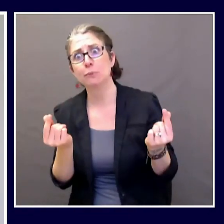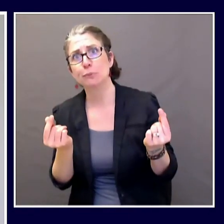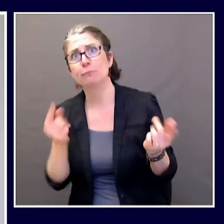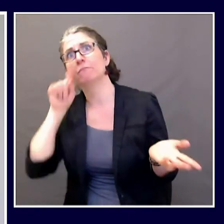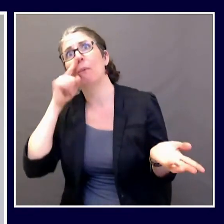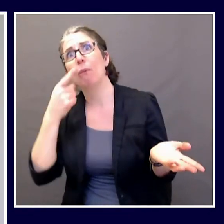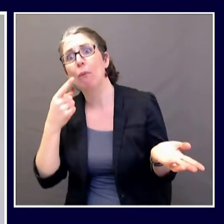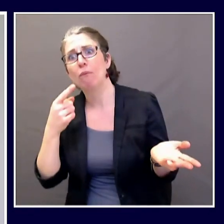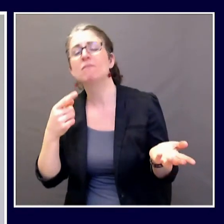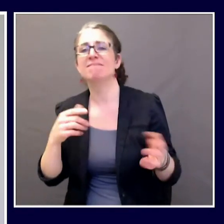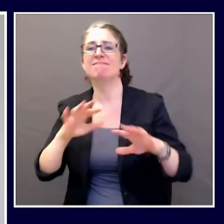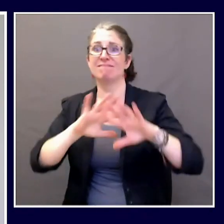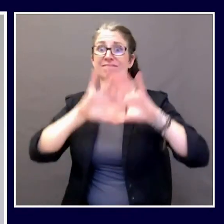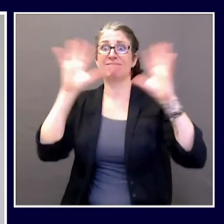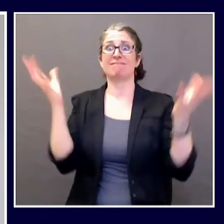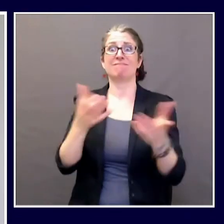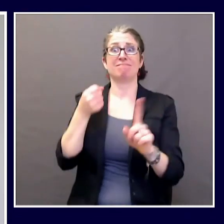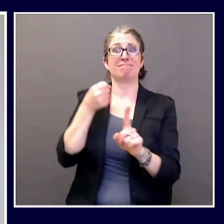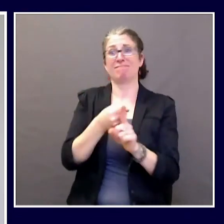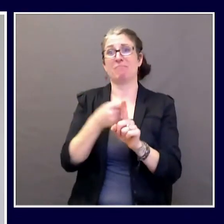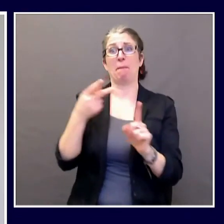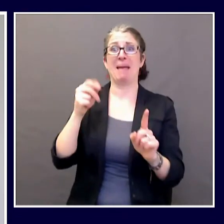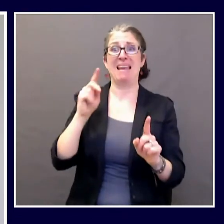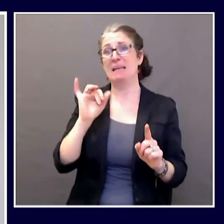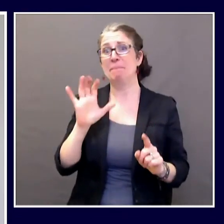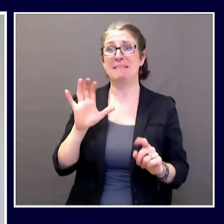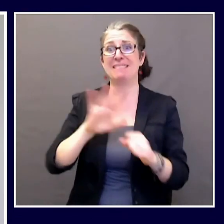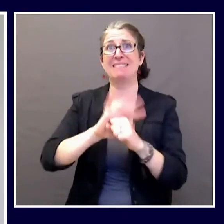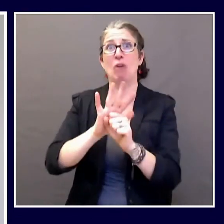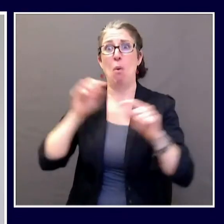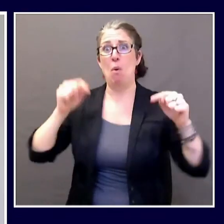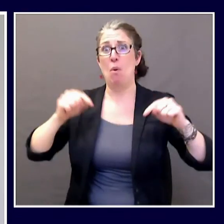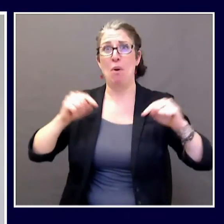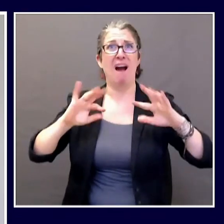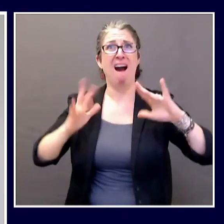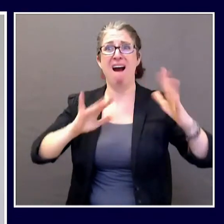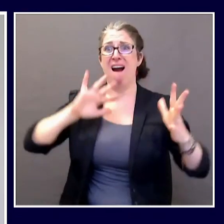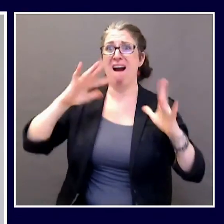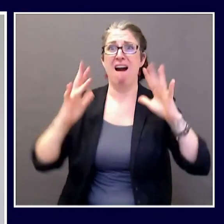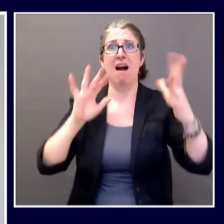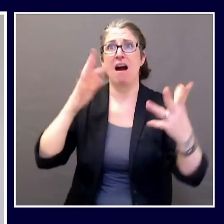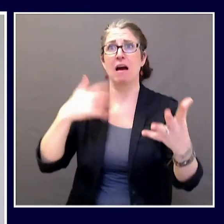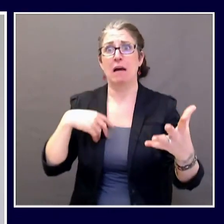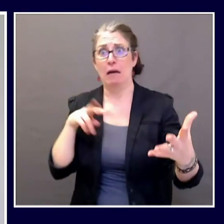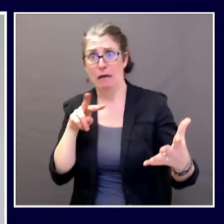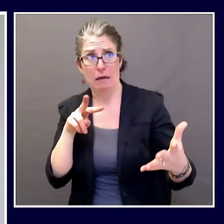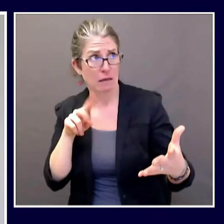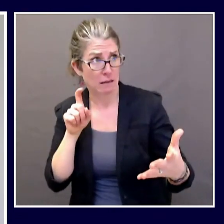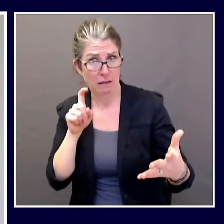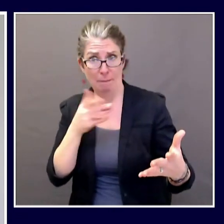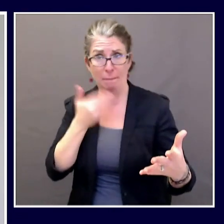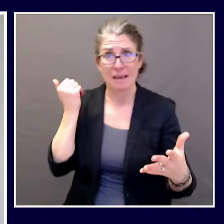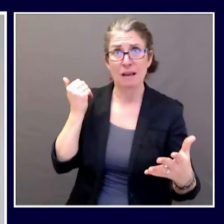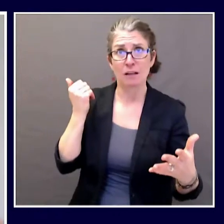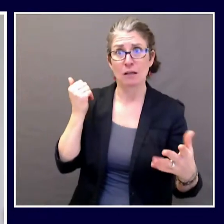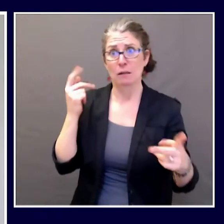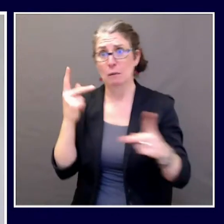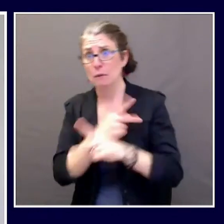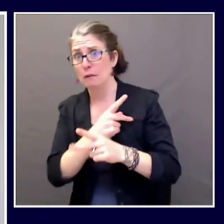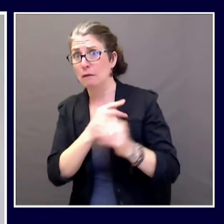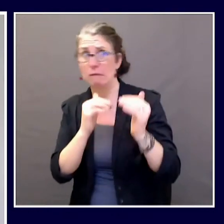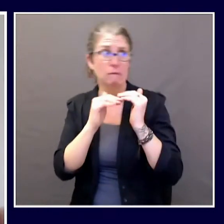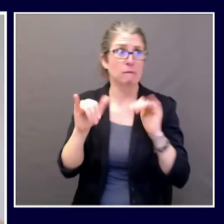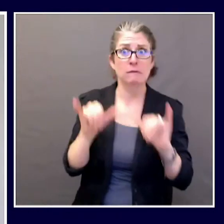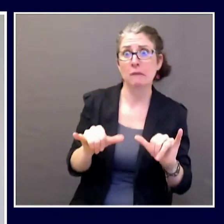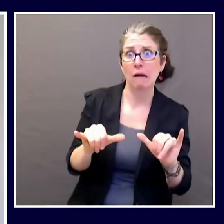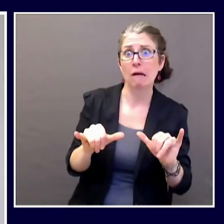But we've also all experienced boredom because of the unbearable sameness of it all. It's almost